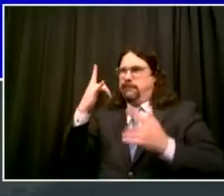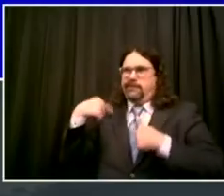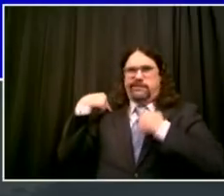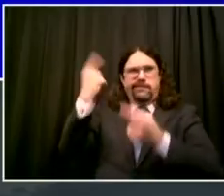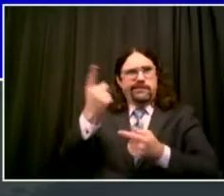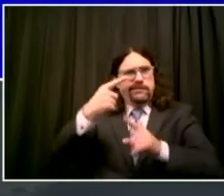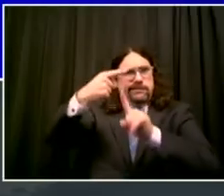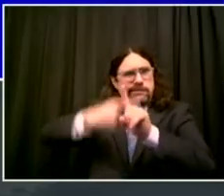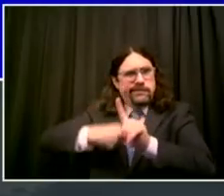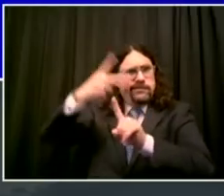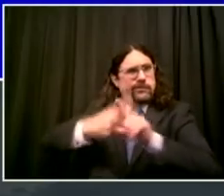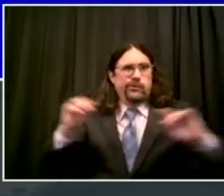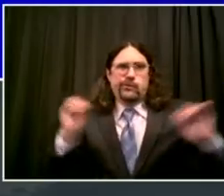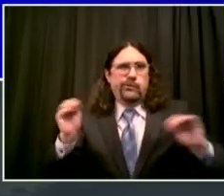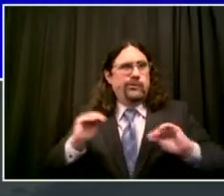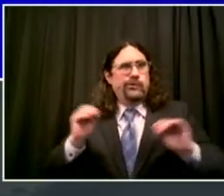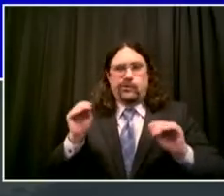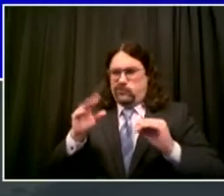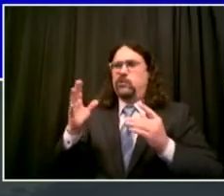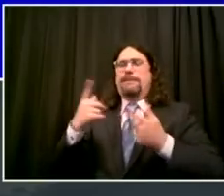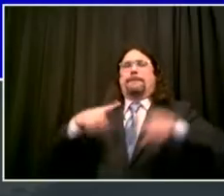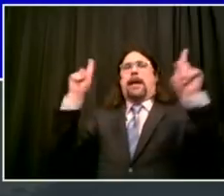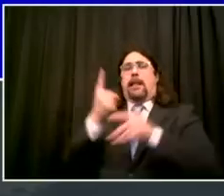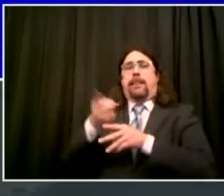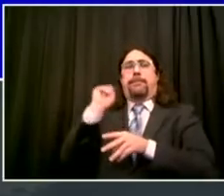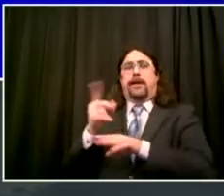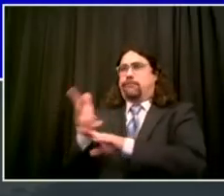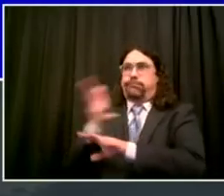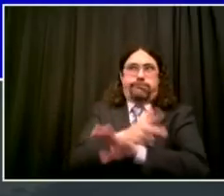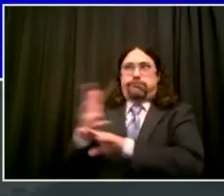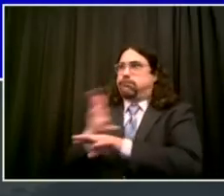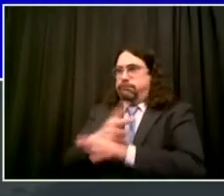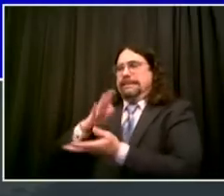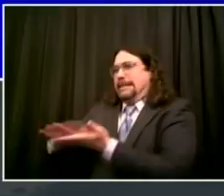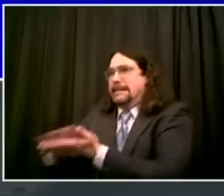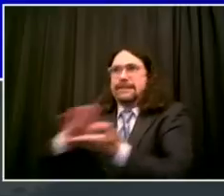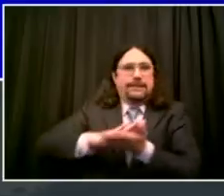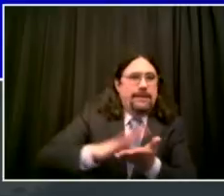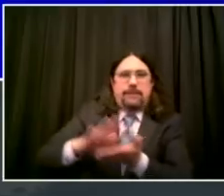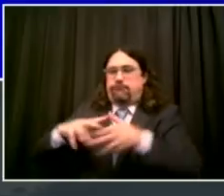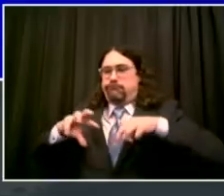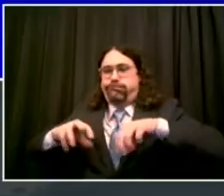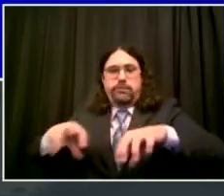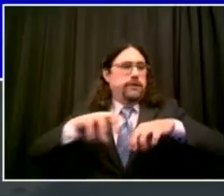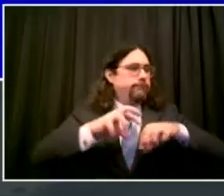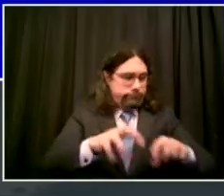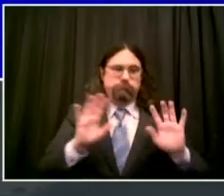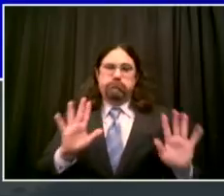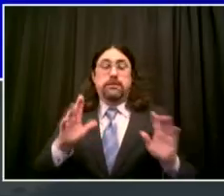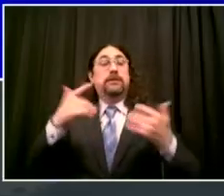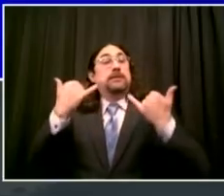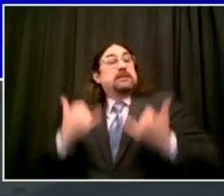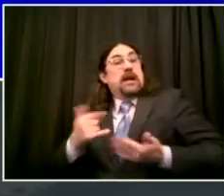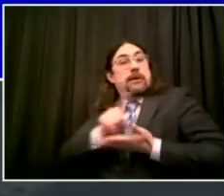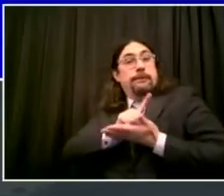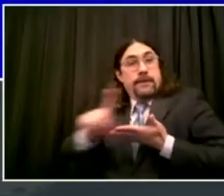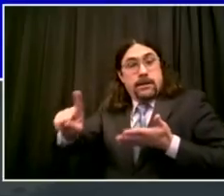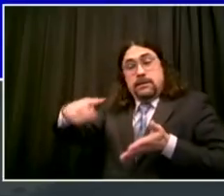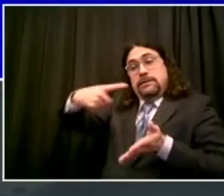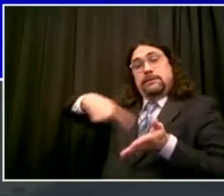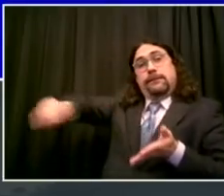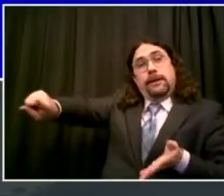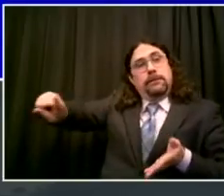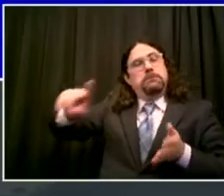great effort by our sanitation department. So now we're able to suspend alternate side parking again. Again, it will be suspended through Sunday,